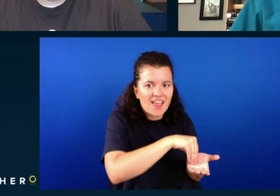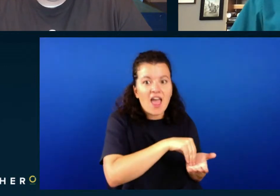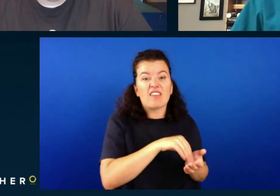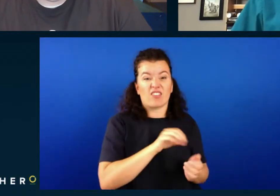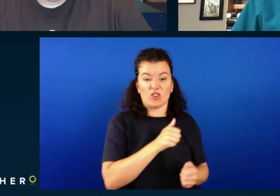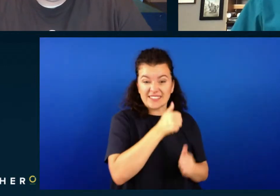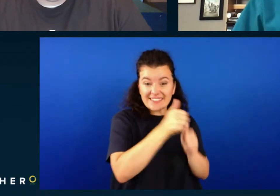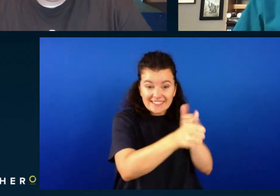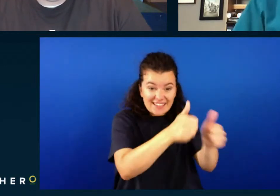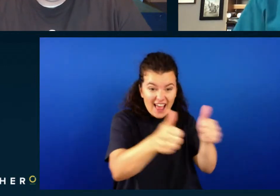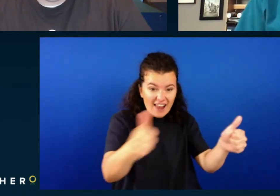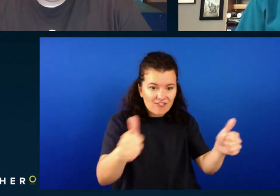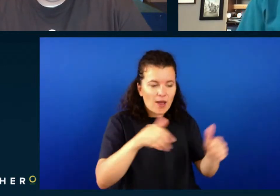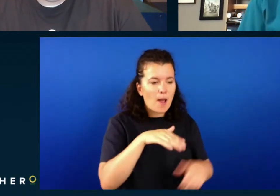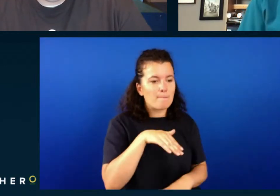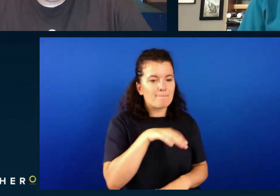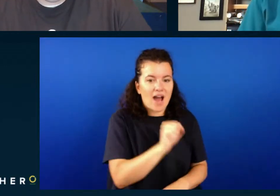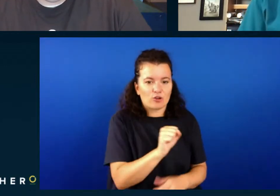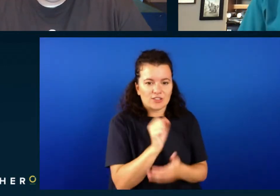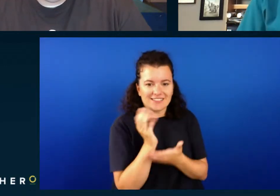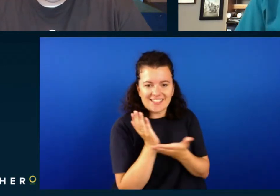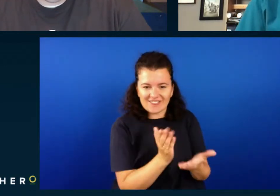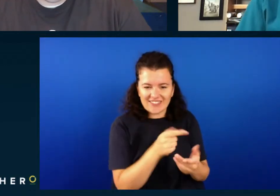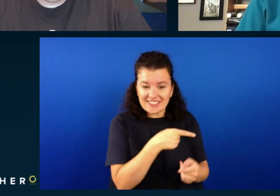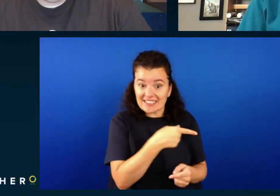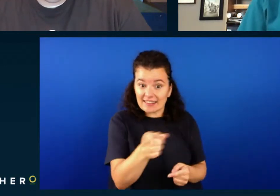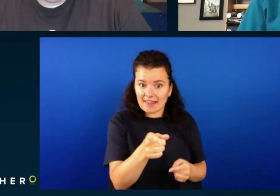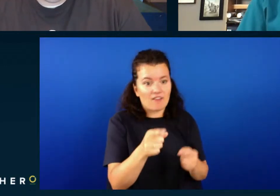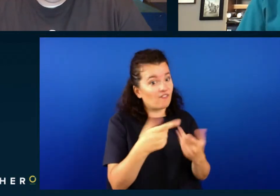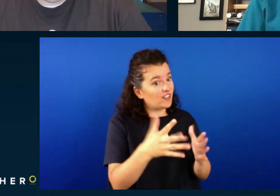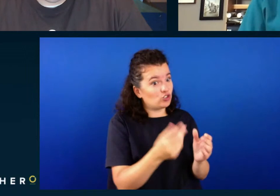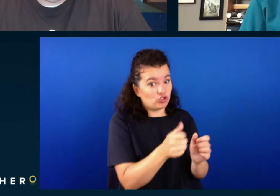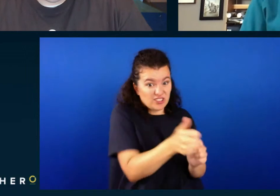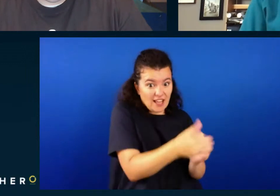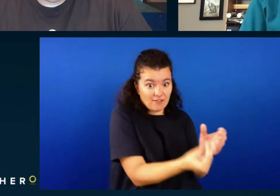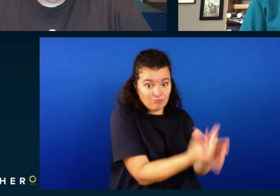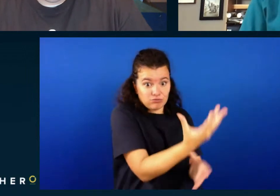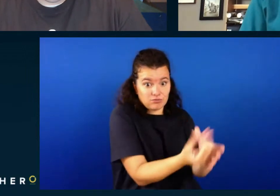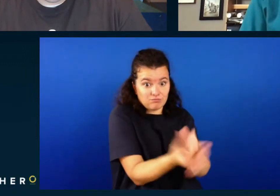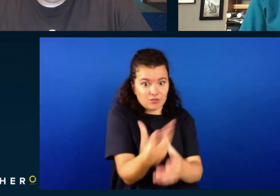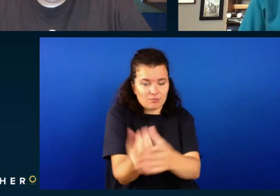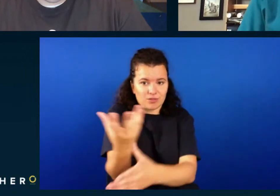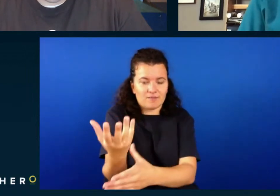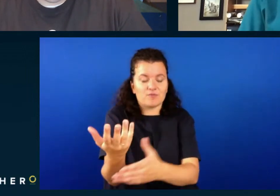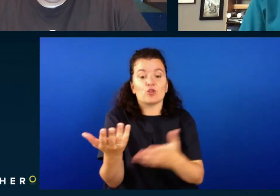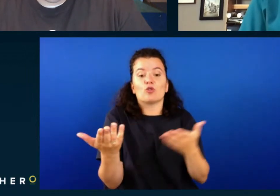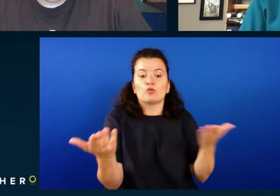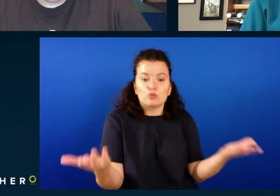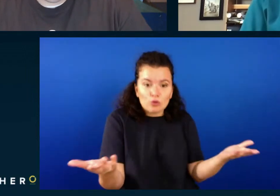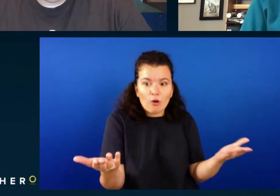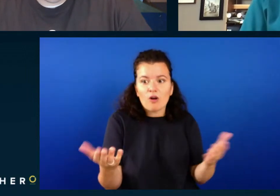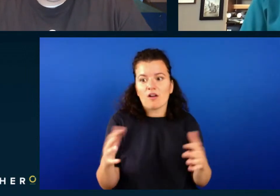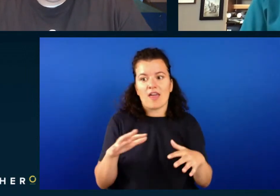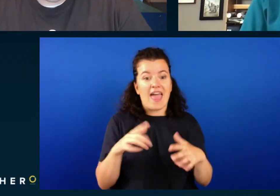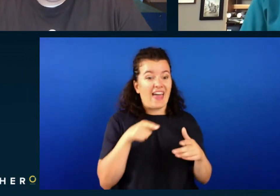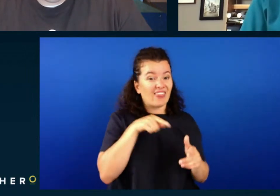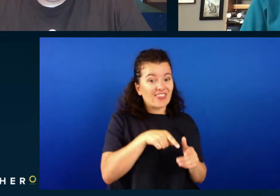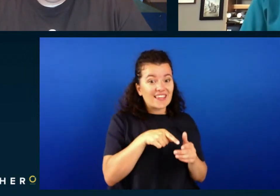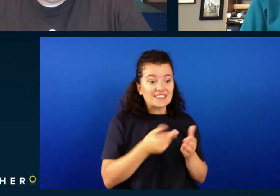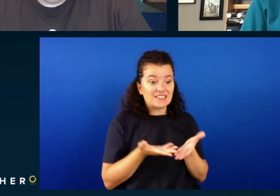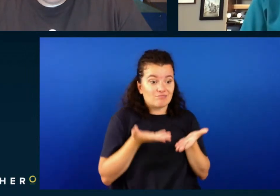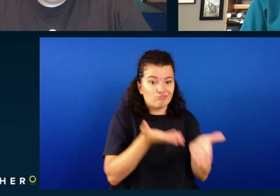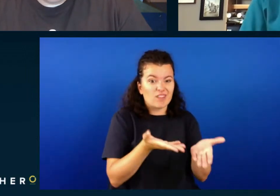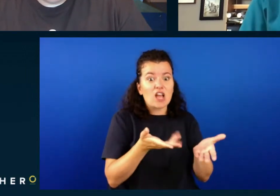having to learn how to do that, how to go about, actually building services and managing these complex services and